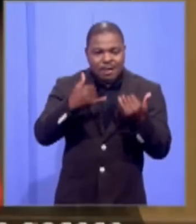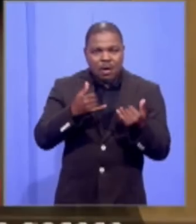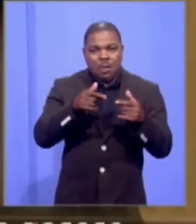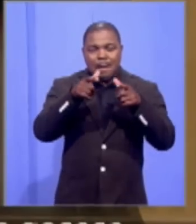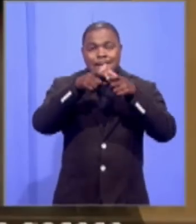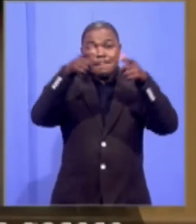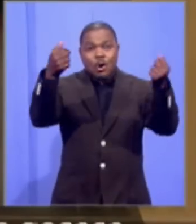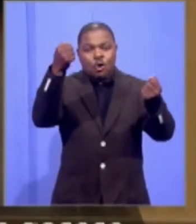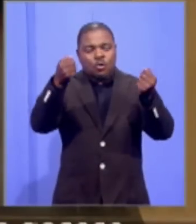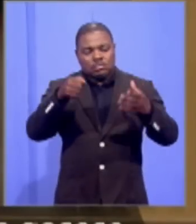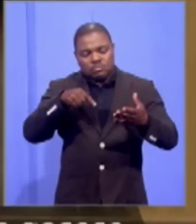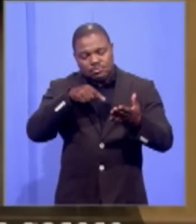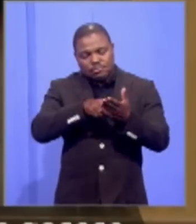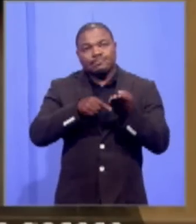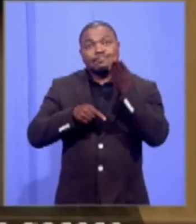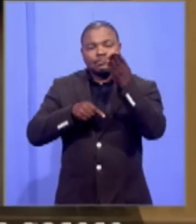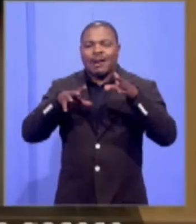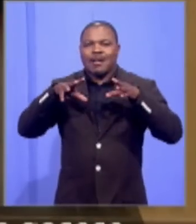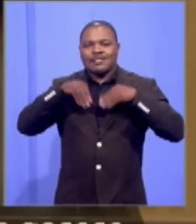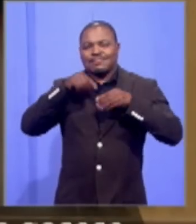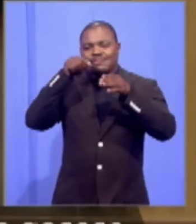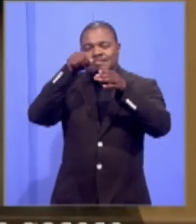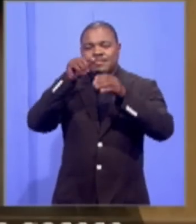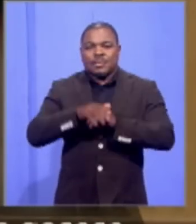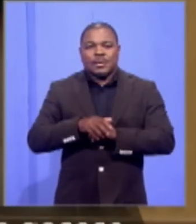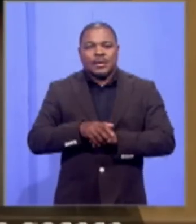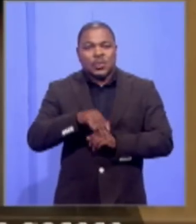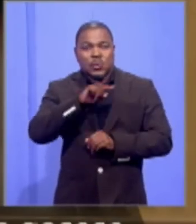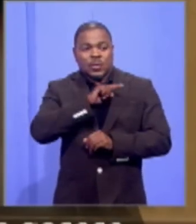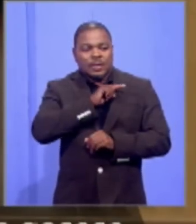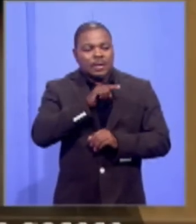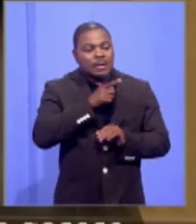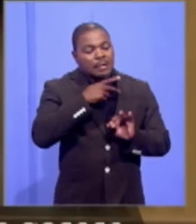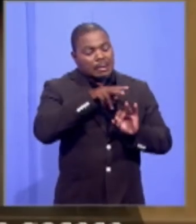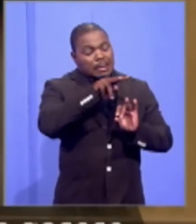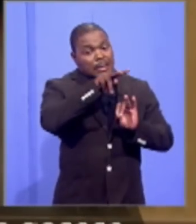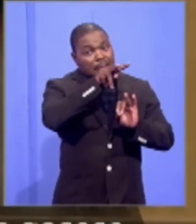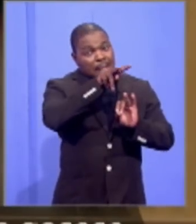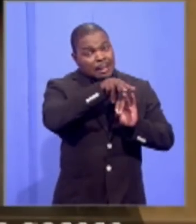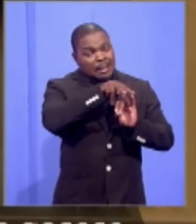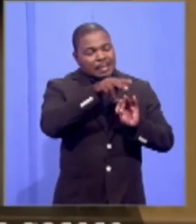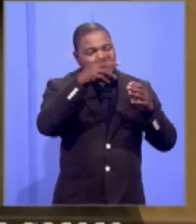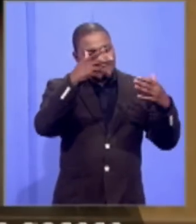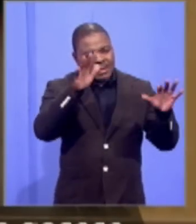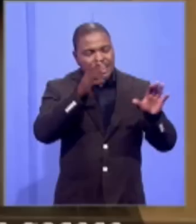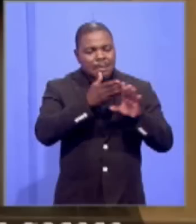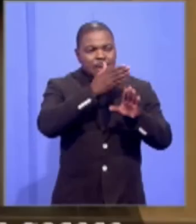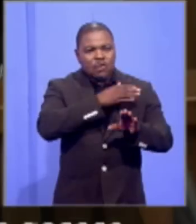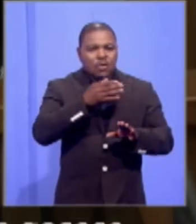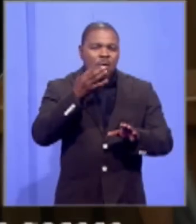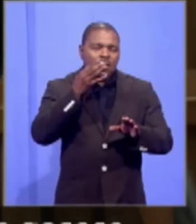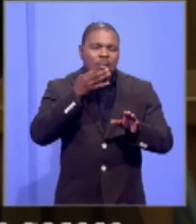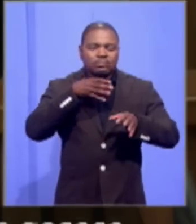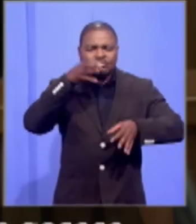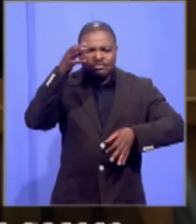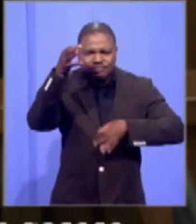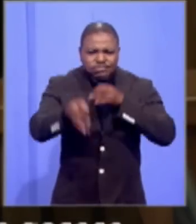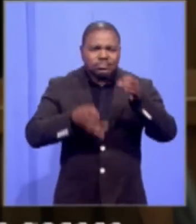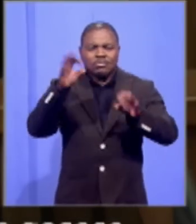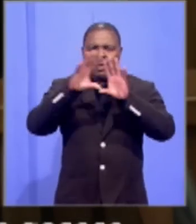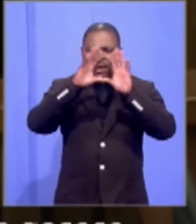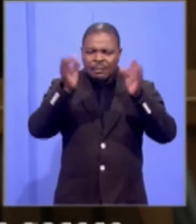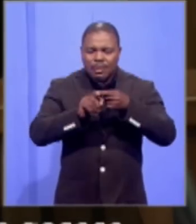šomišwa bjale ka bohlatse re beletše gore ke boipolelo bo e le reng ba latofatšwa ka gare ga bona ba be ba bolela dintlha ka moka go